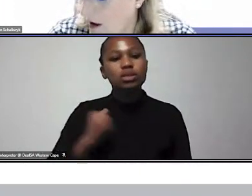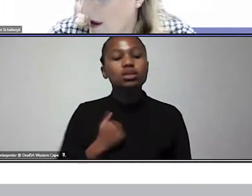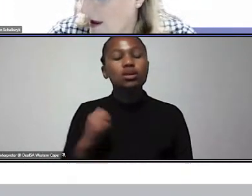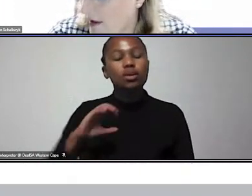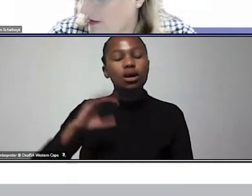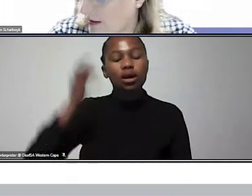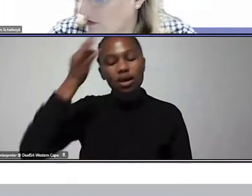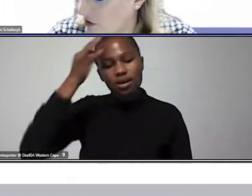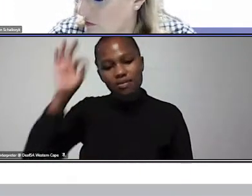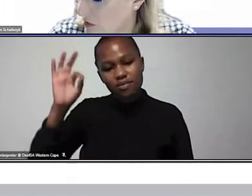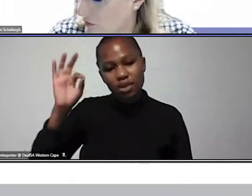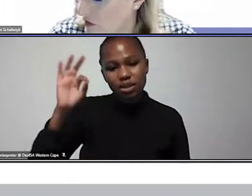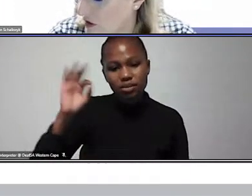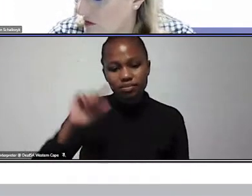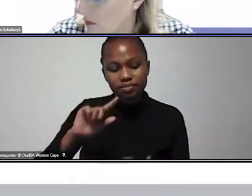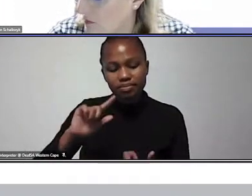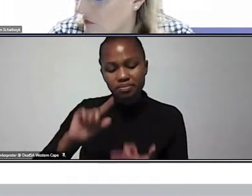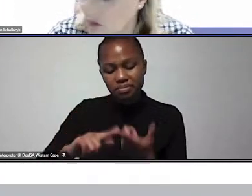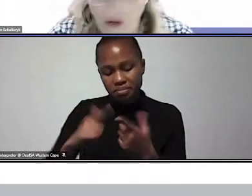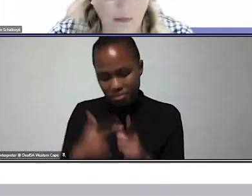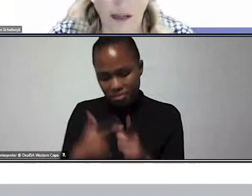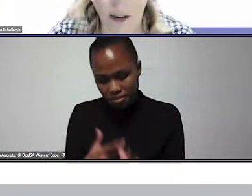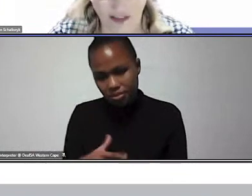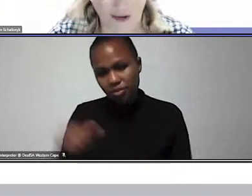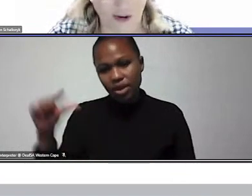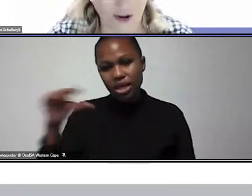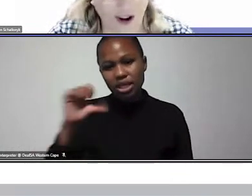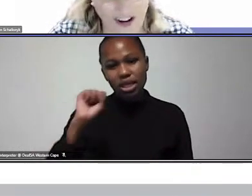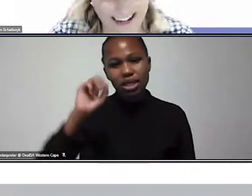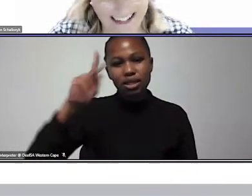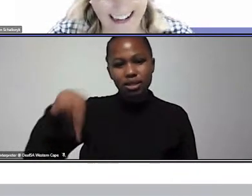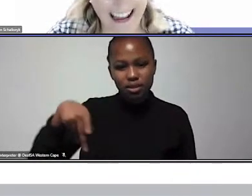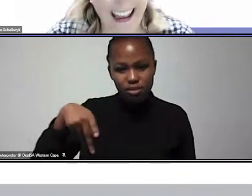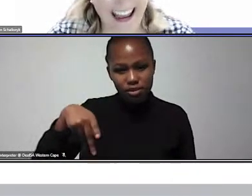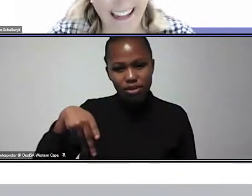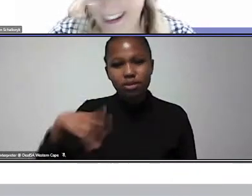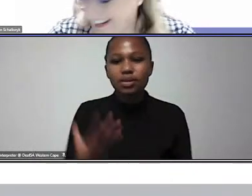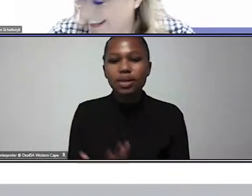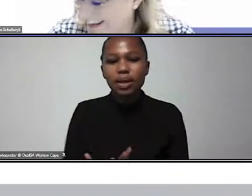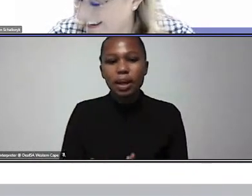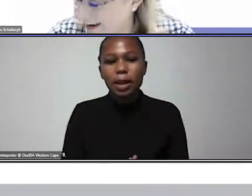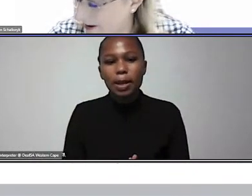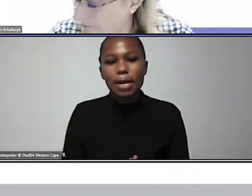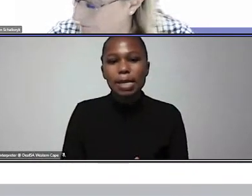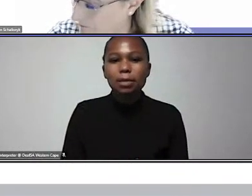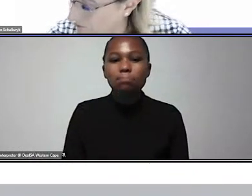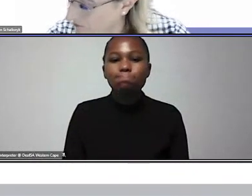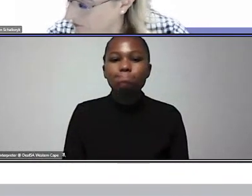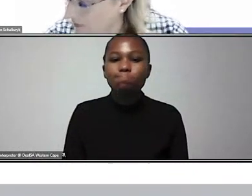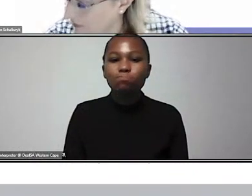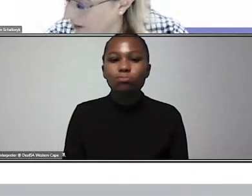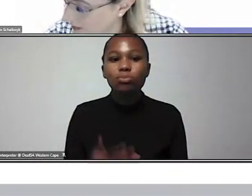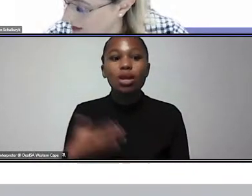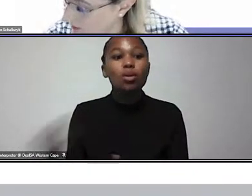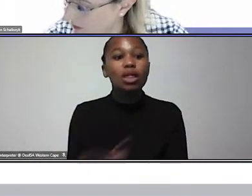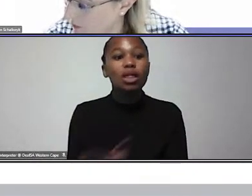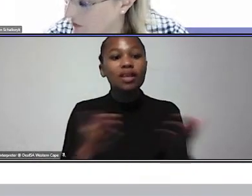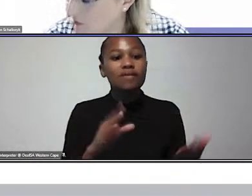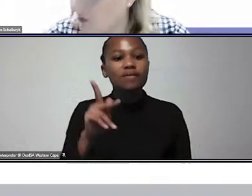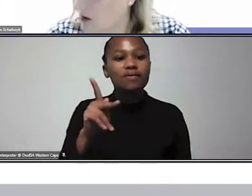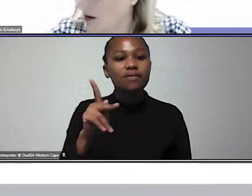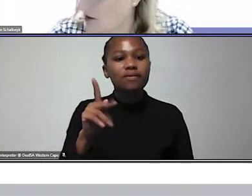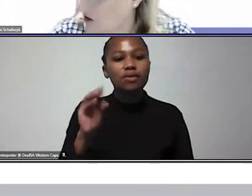perspective. And then in terms of the GSB renewal, I'm going to give that one to Karen. And then the other